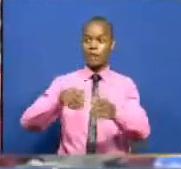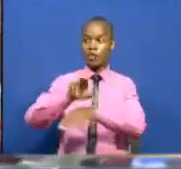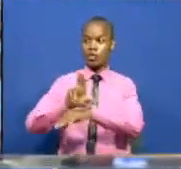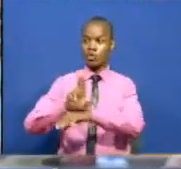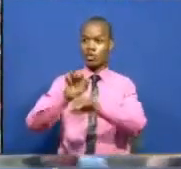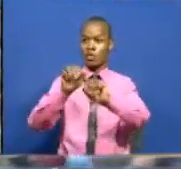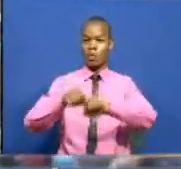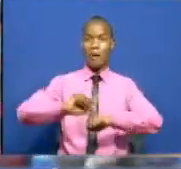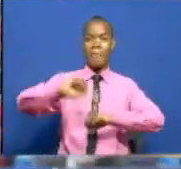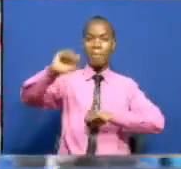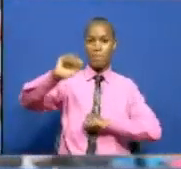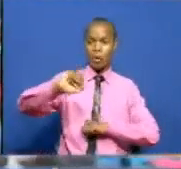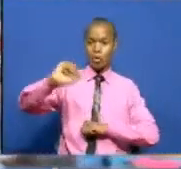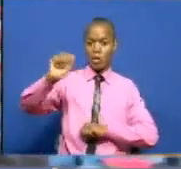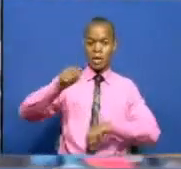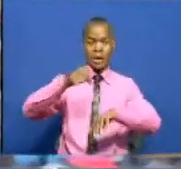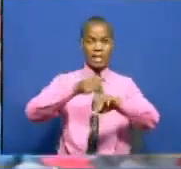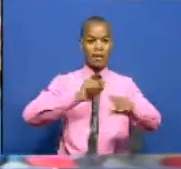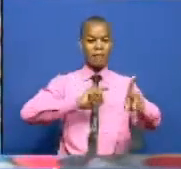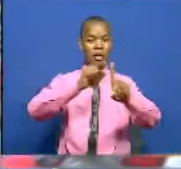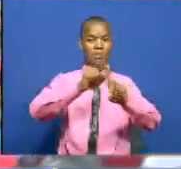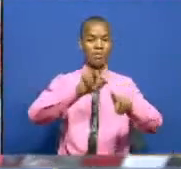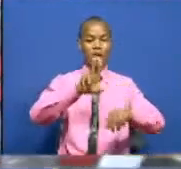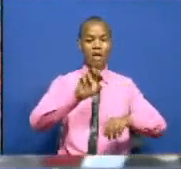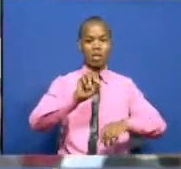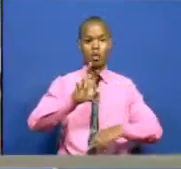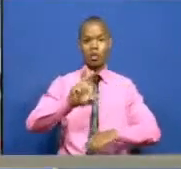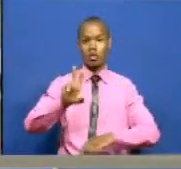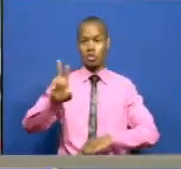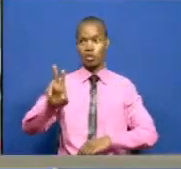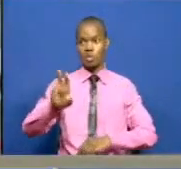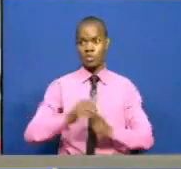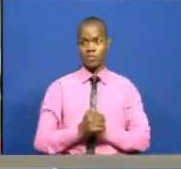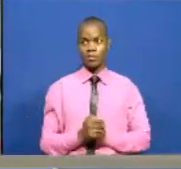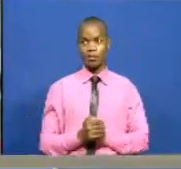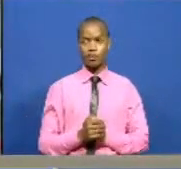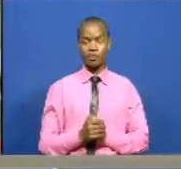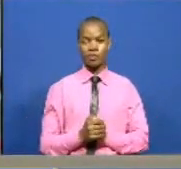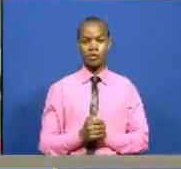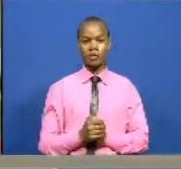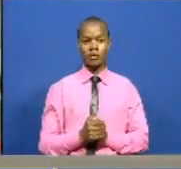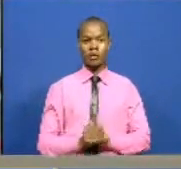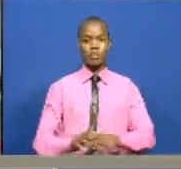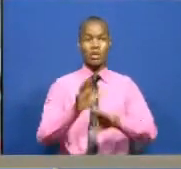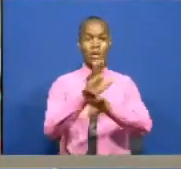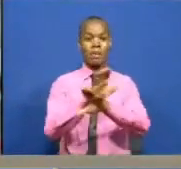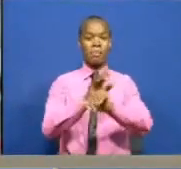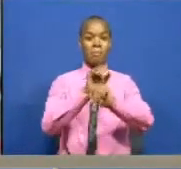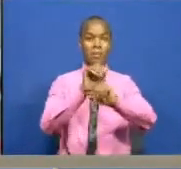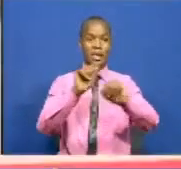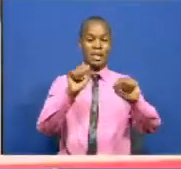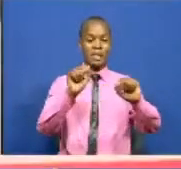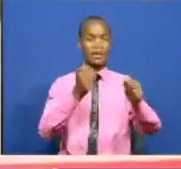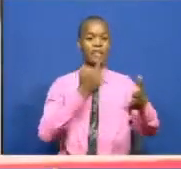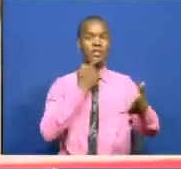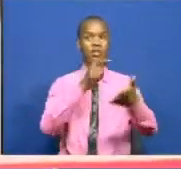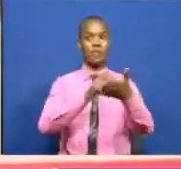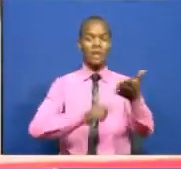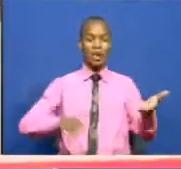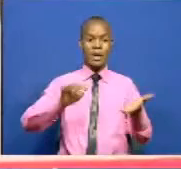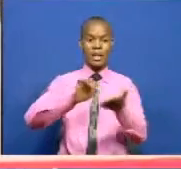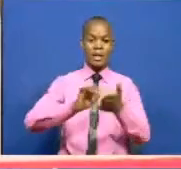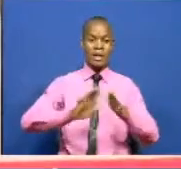political ambitions ahead of the 2022 general elections. According to the president, his proposal on a